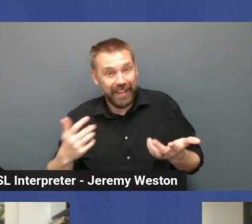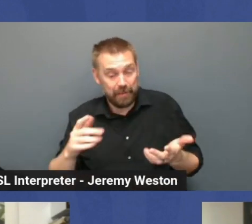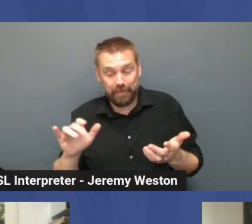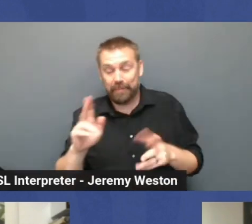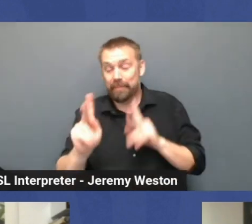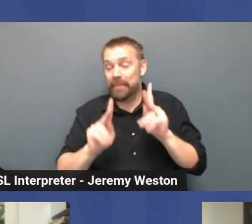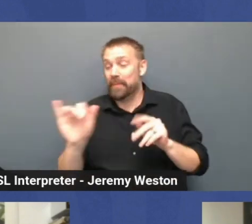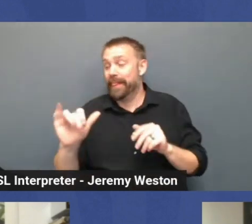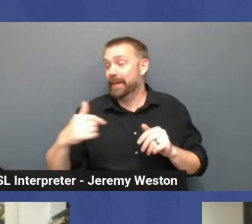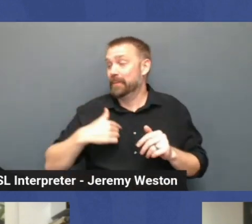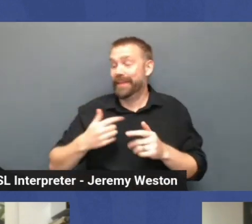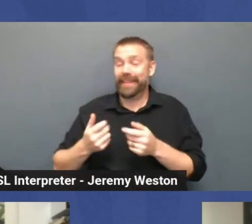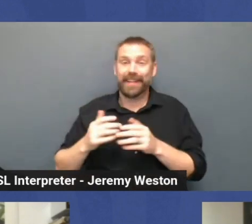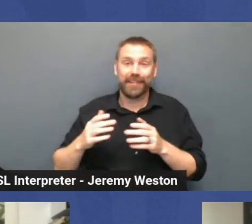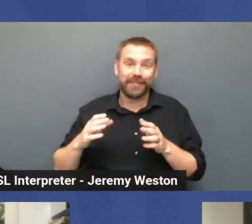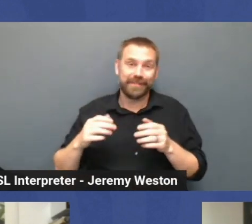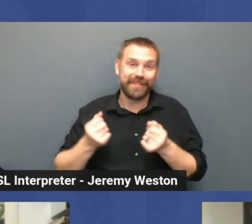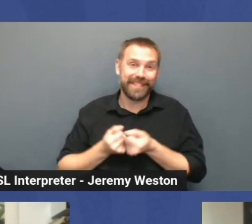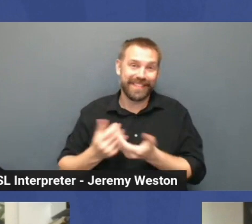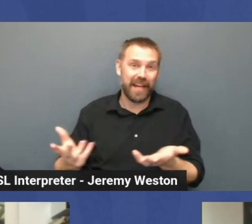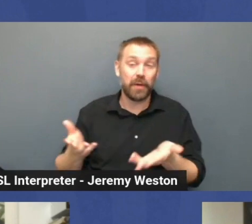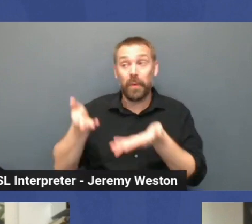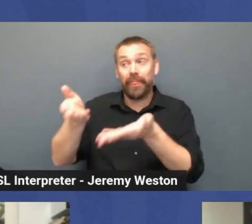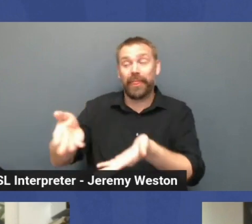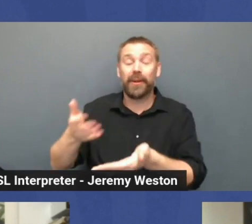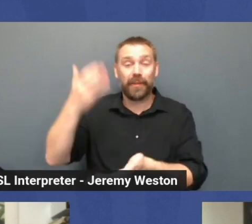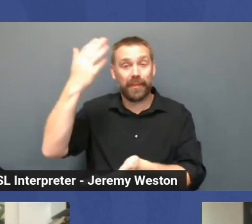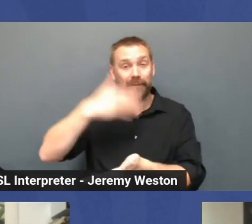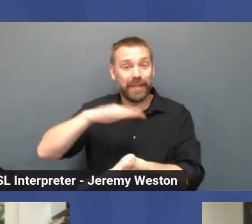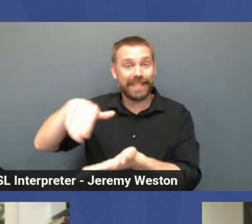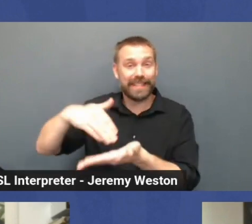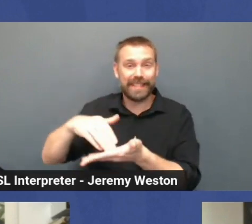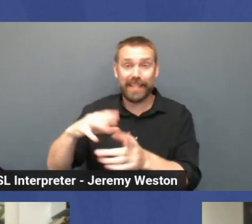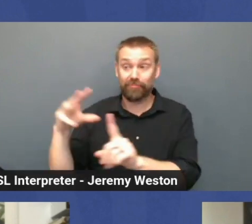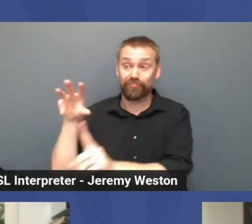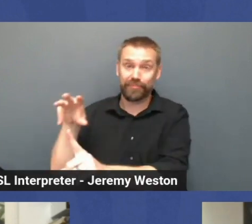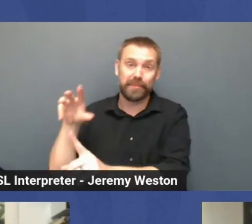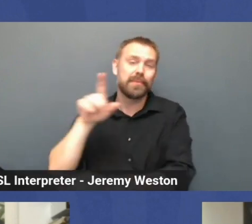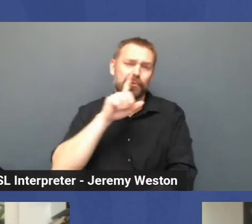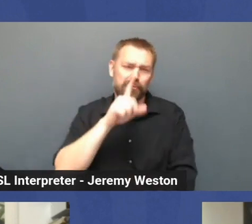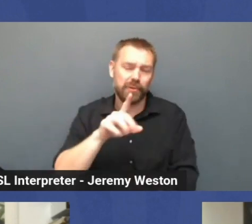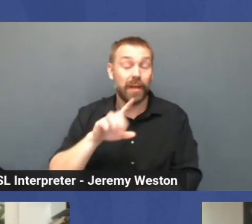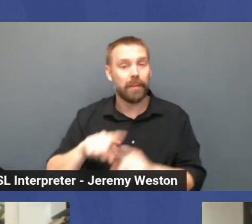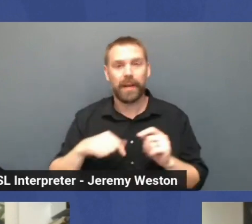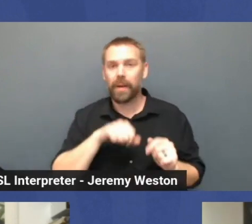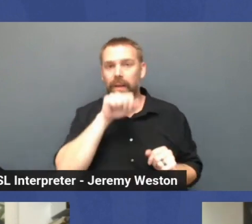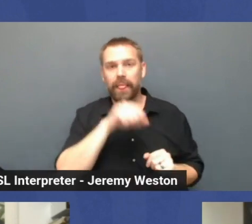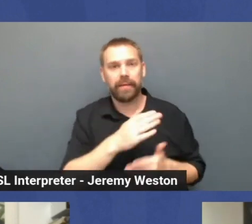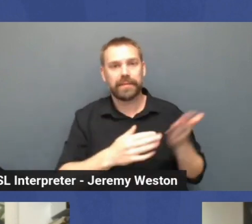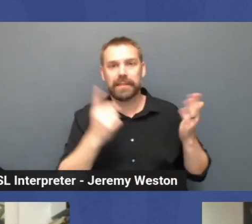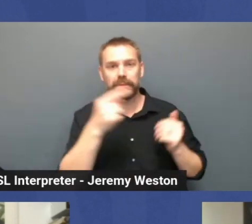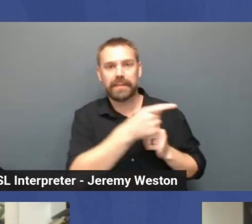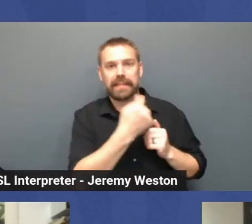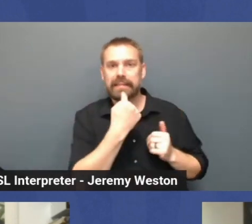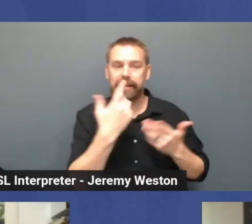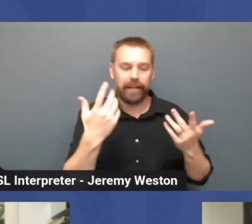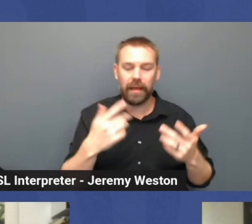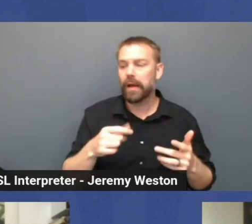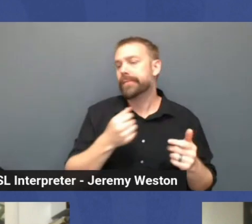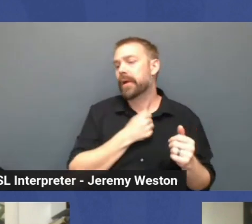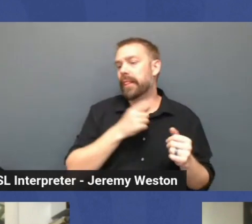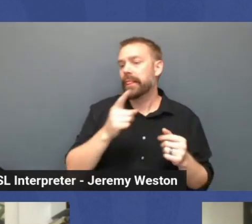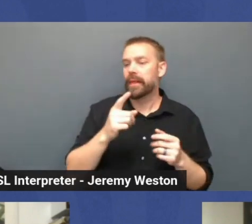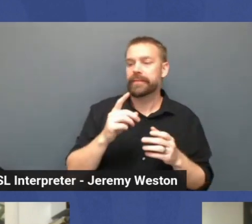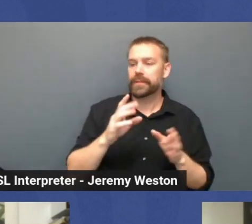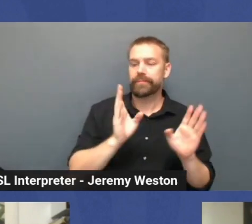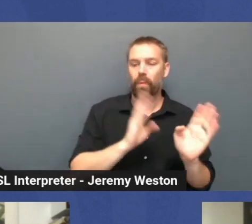always the ones kind of in that front and center moment. I would love for somebody else to go, hey, Olivia, I can organize the flyers for you. I'll take that weight off of you.